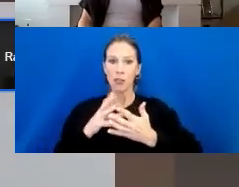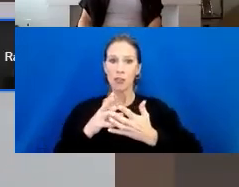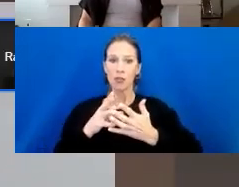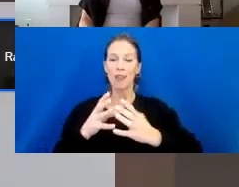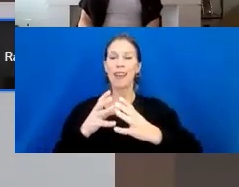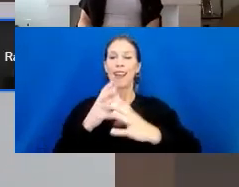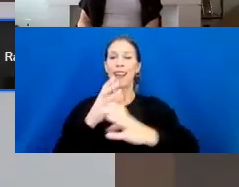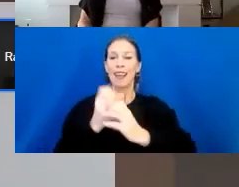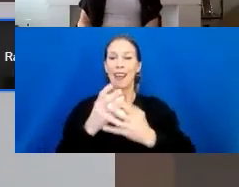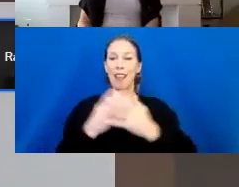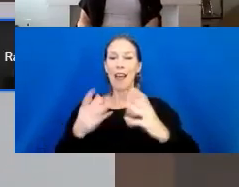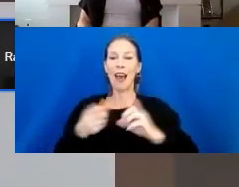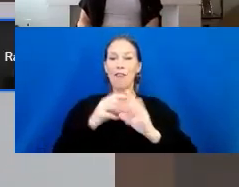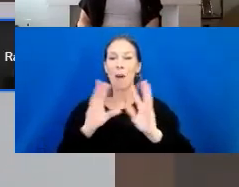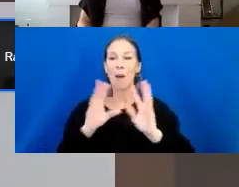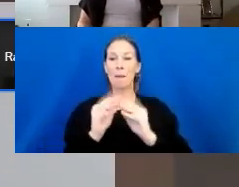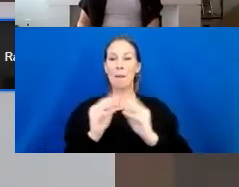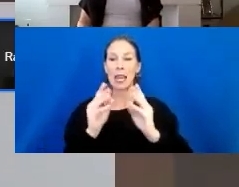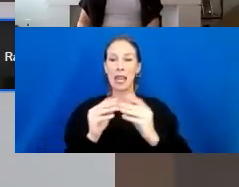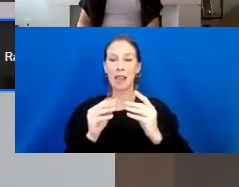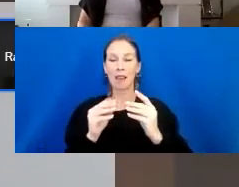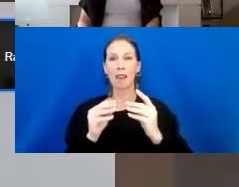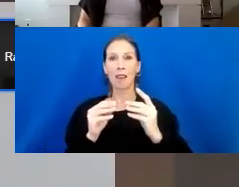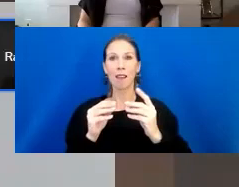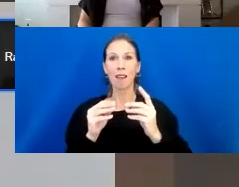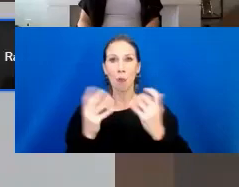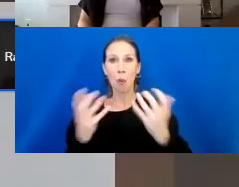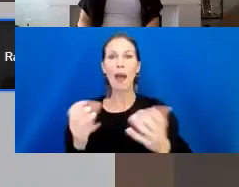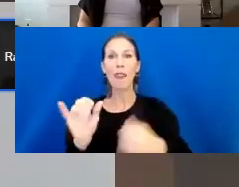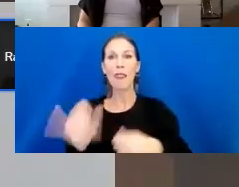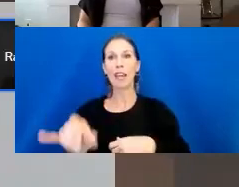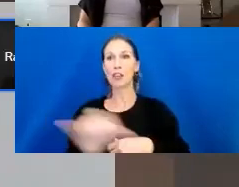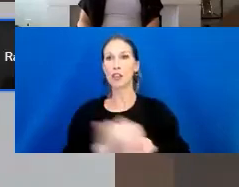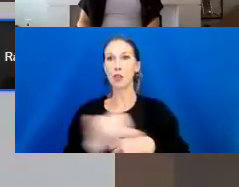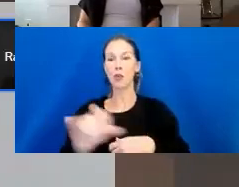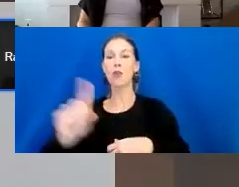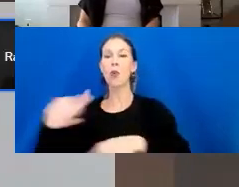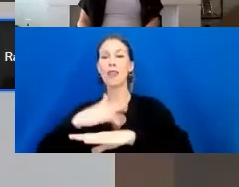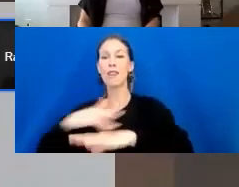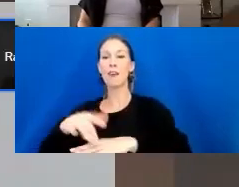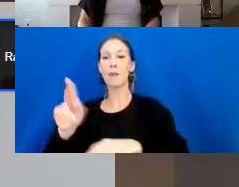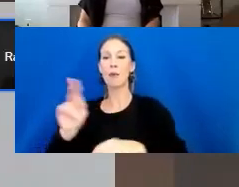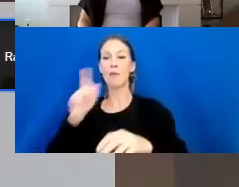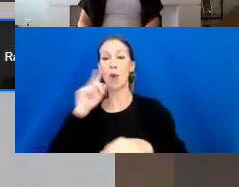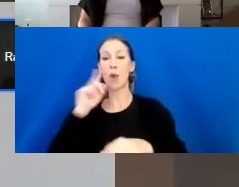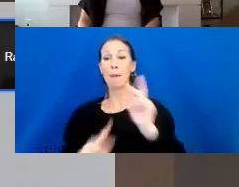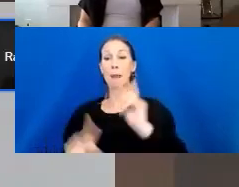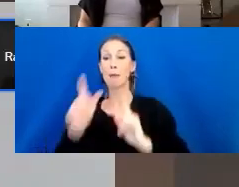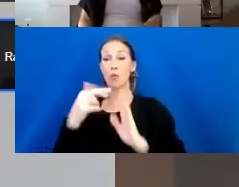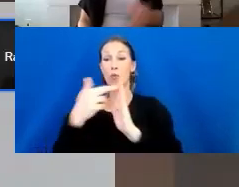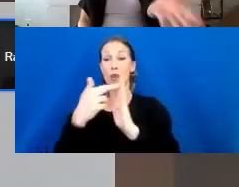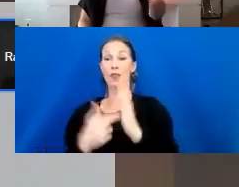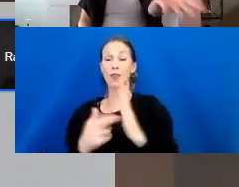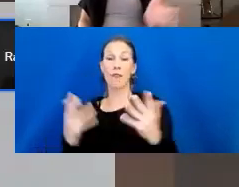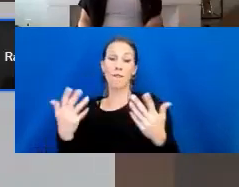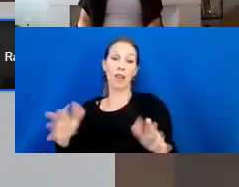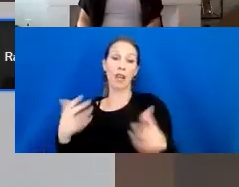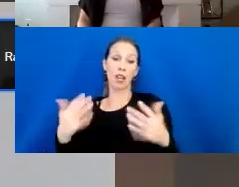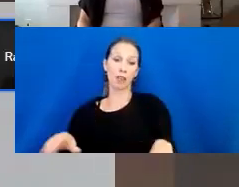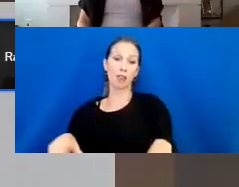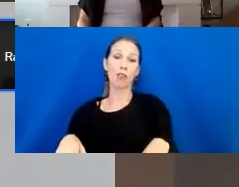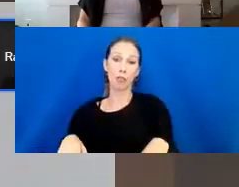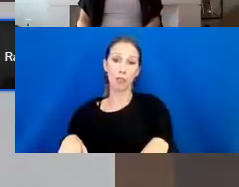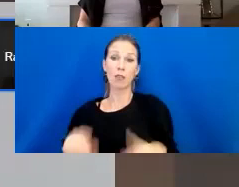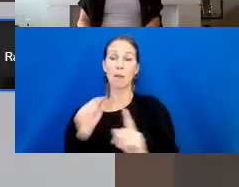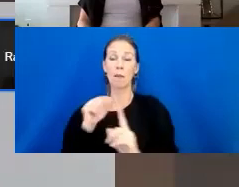that was intended when we went virtual. So it's only available to registrants, but we will be, this asset